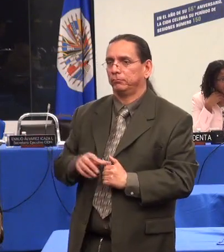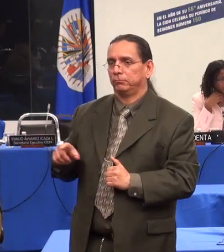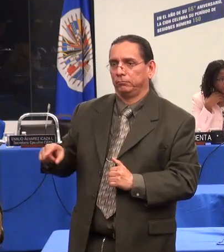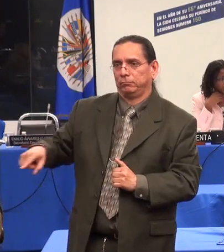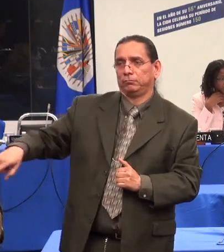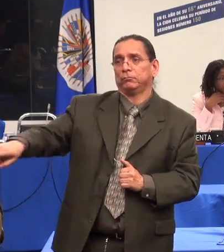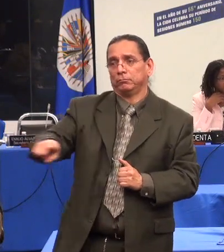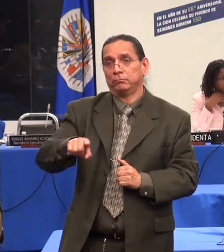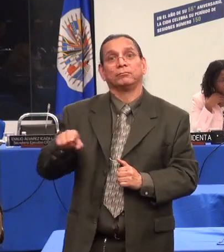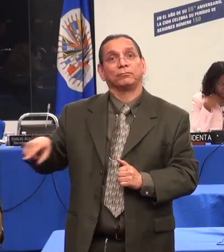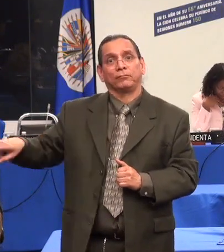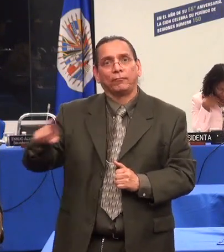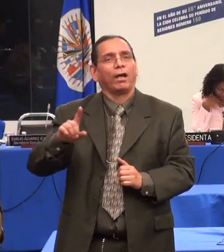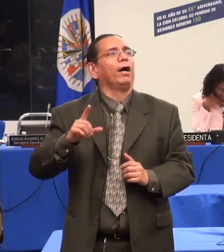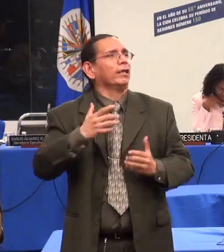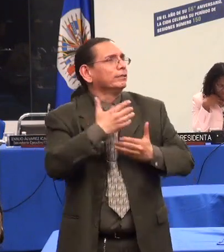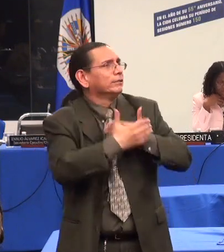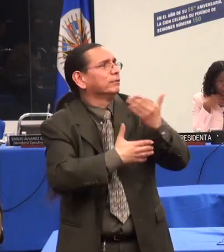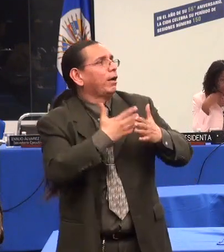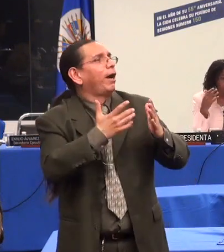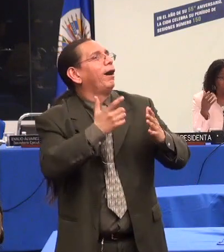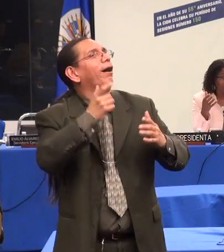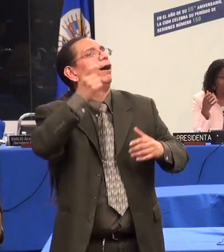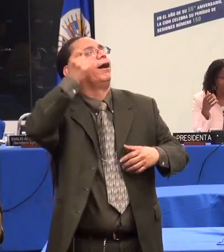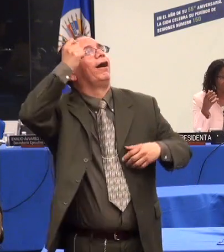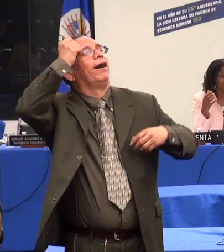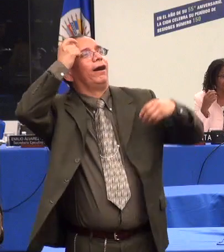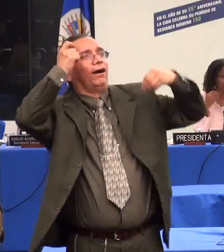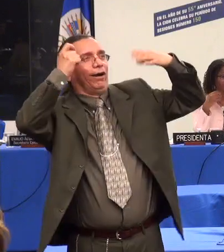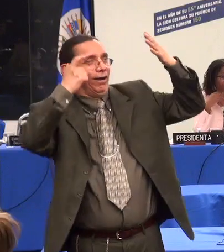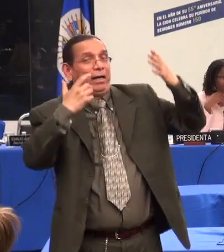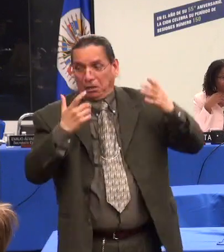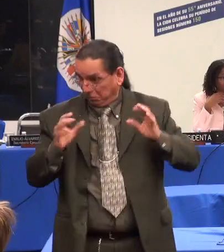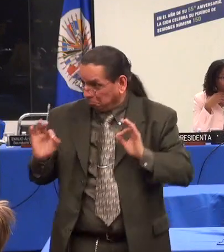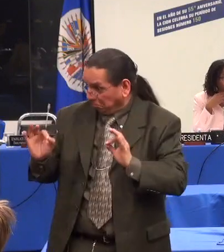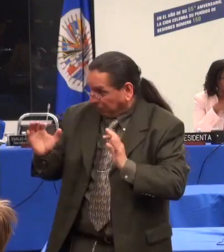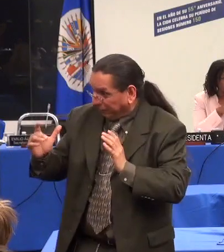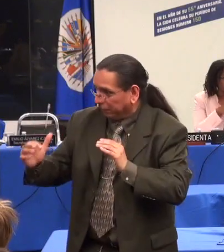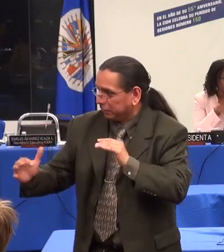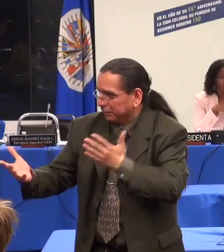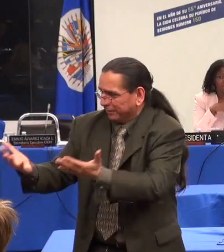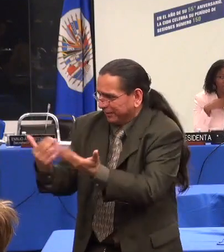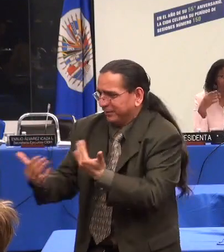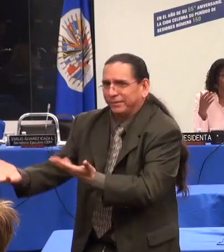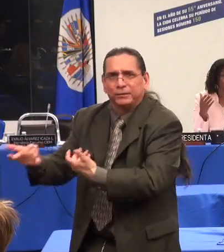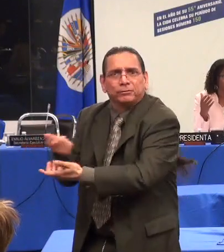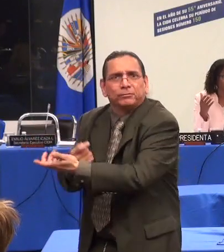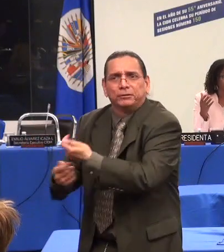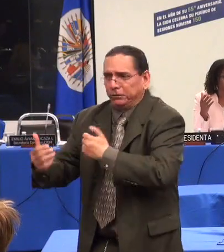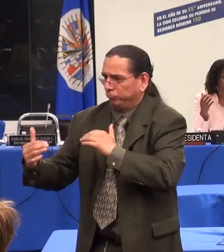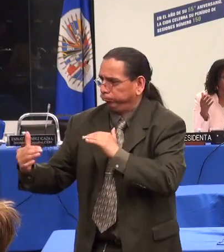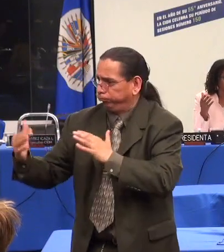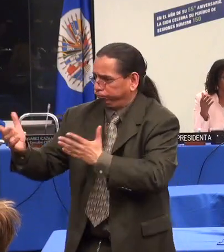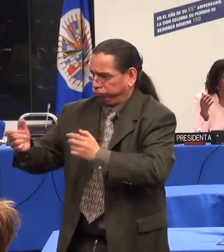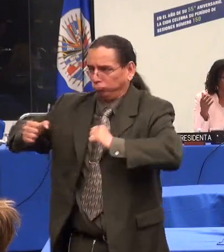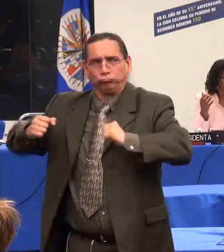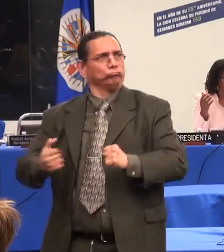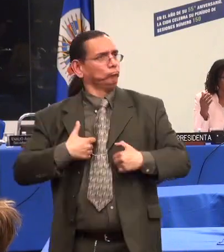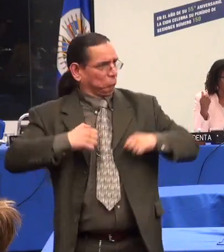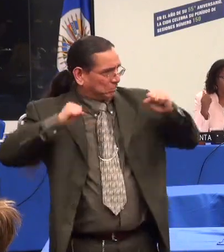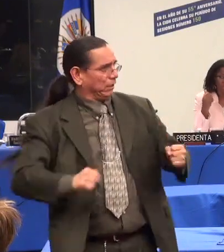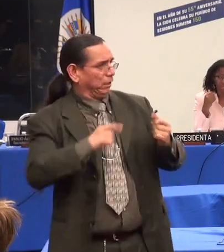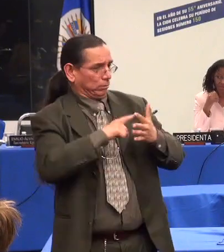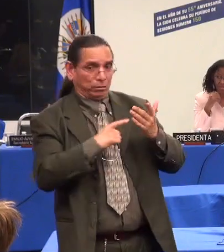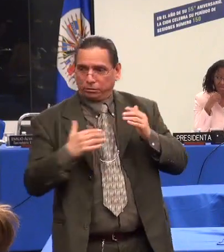of data, which we welcome, but I wondered at this stage whether you might be able not today to share with us some of that data